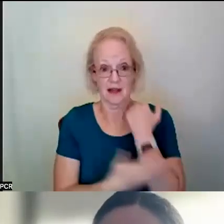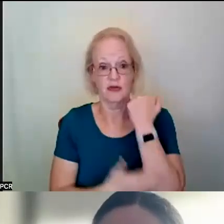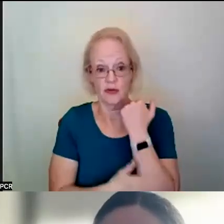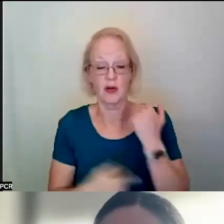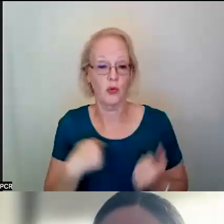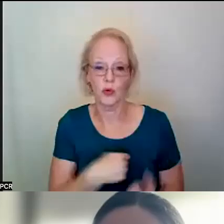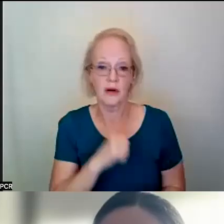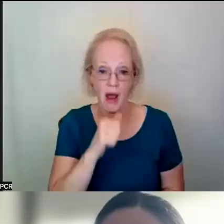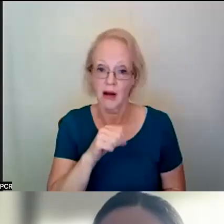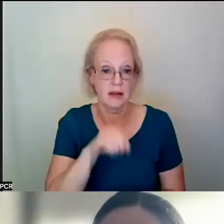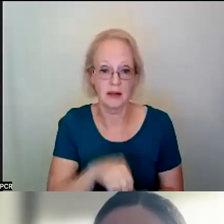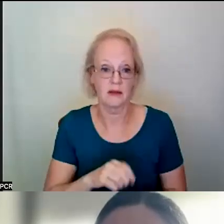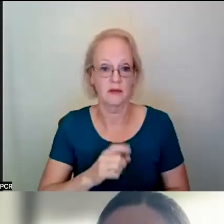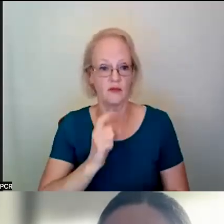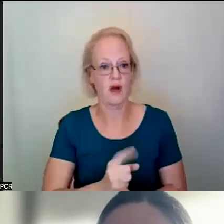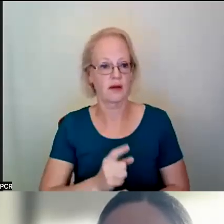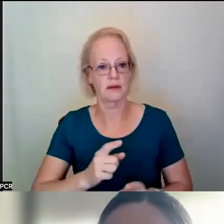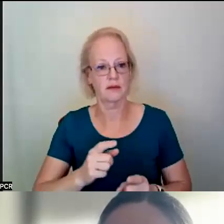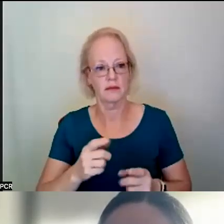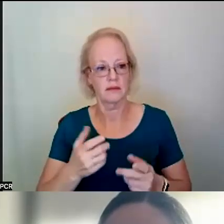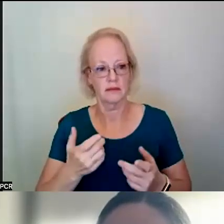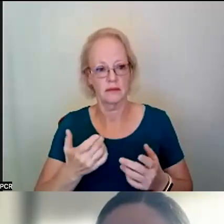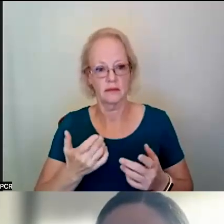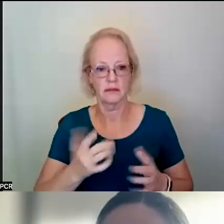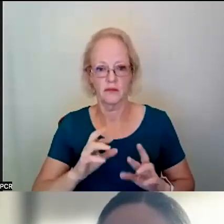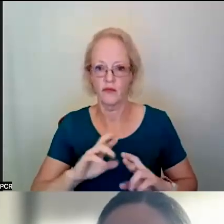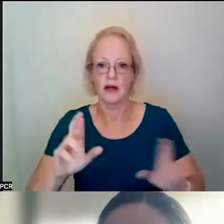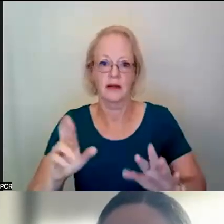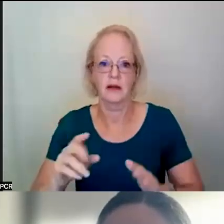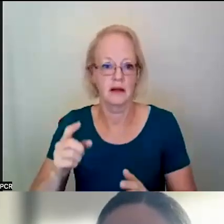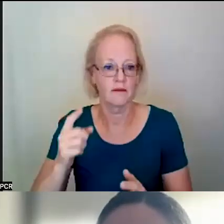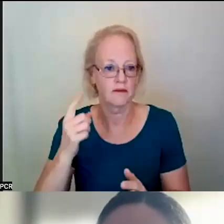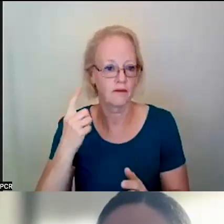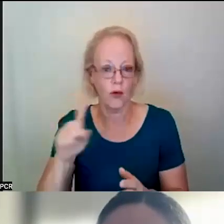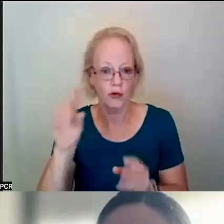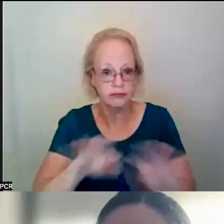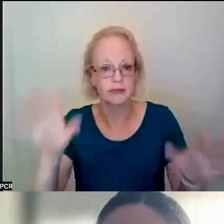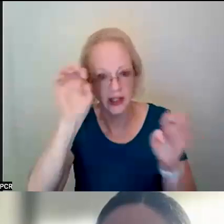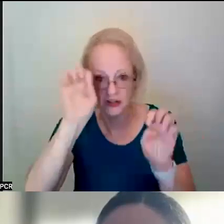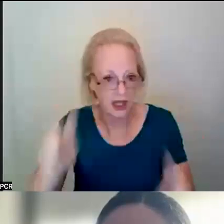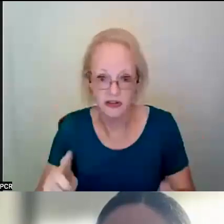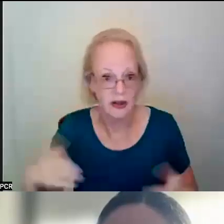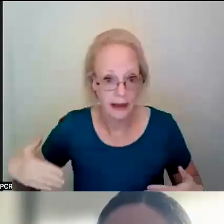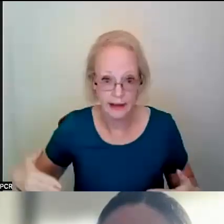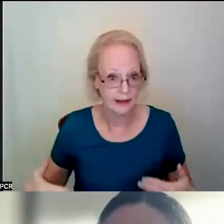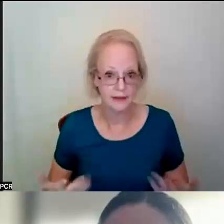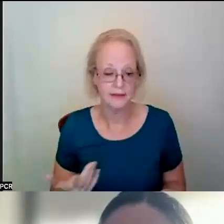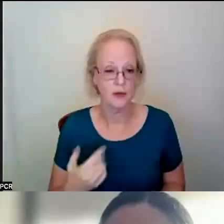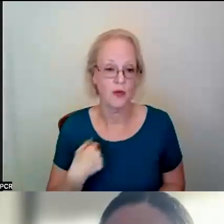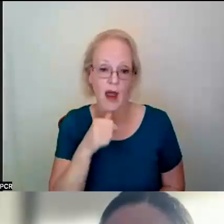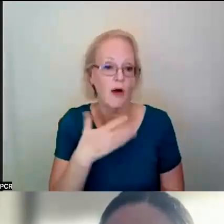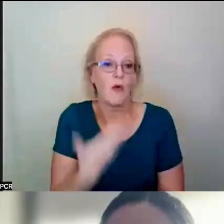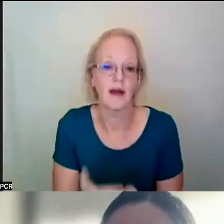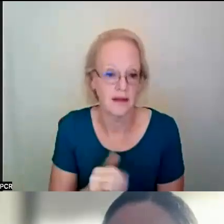in terms of delivery of this type of education. Yeah, I want to just add to